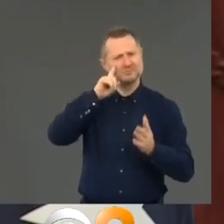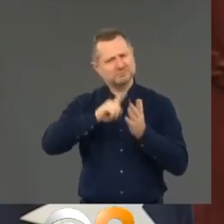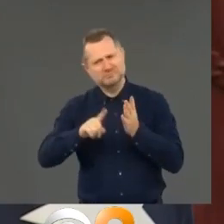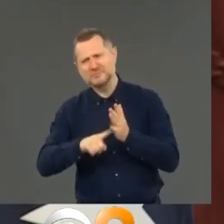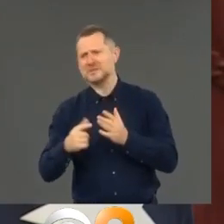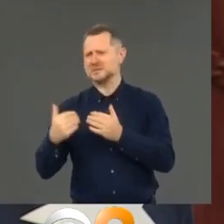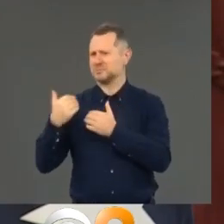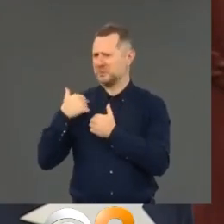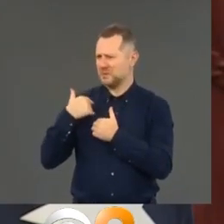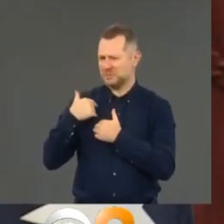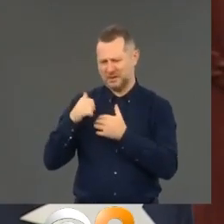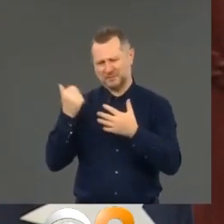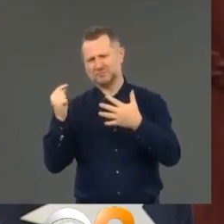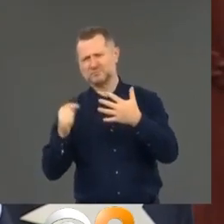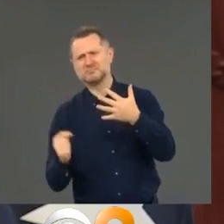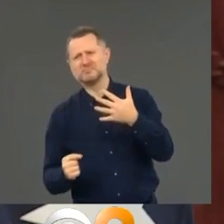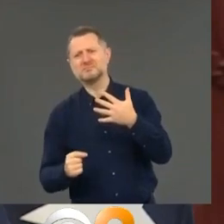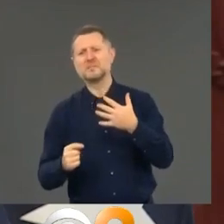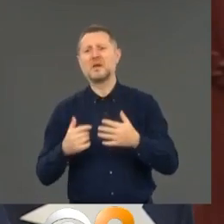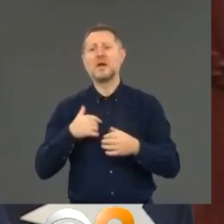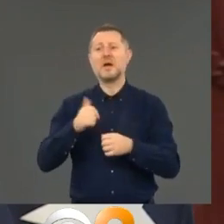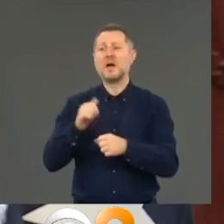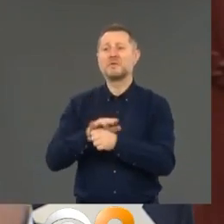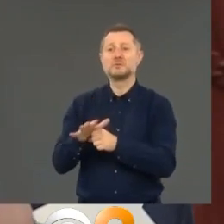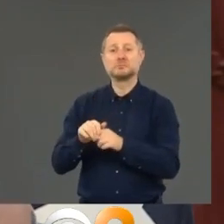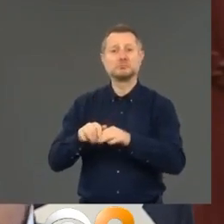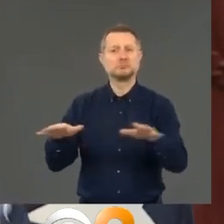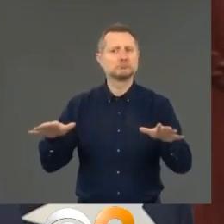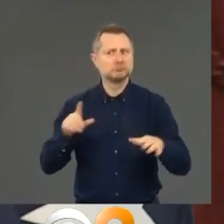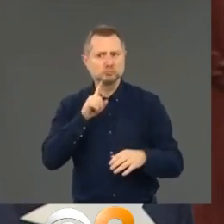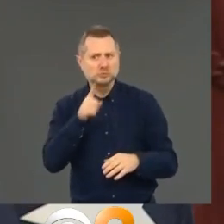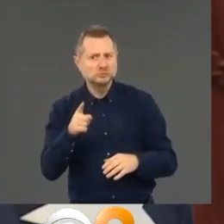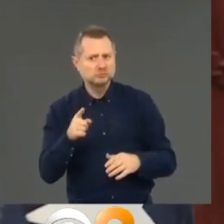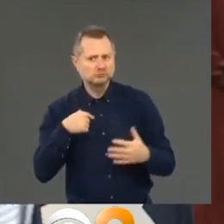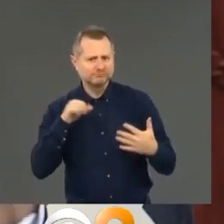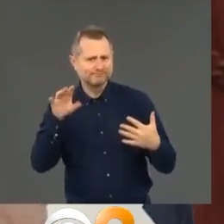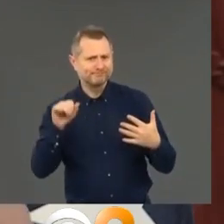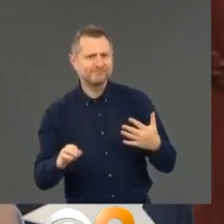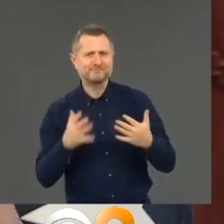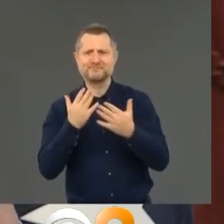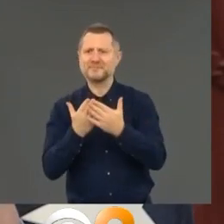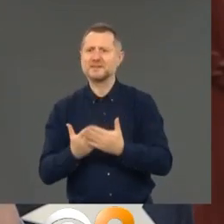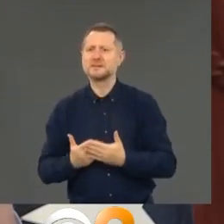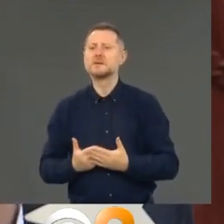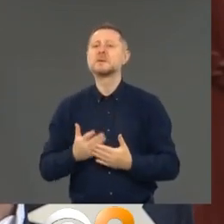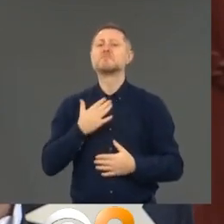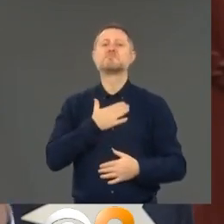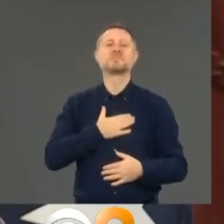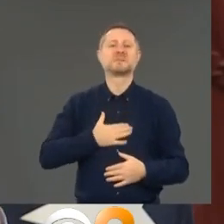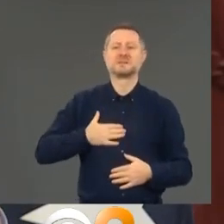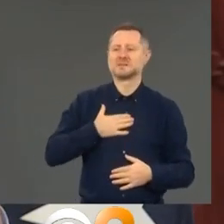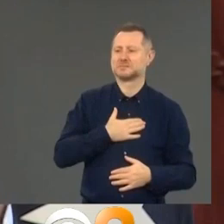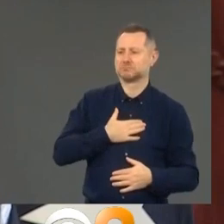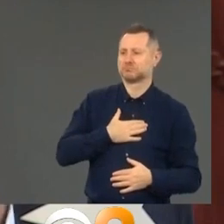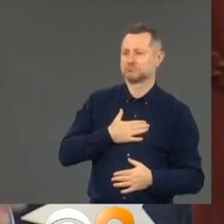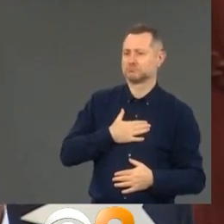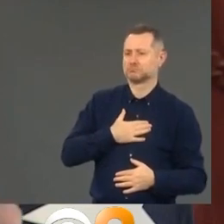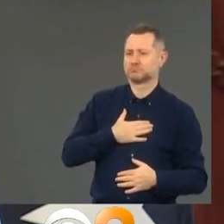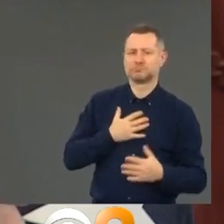vis-a-vis people and the virus spread, I just give them the information and then say, please, here are the